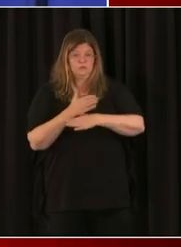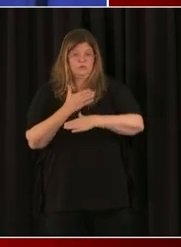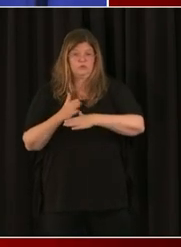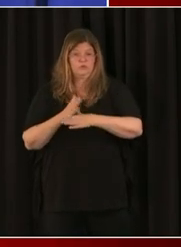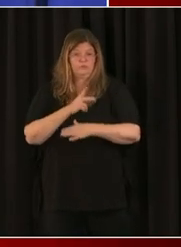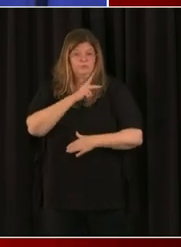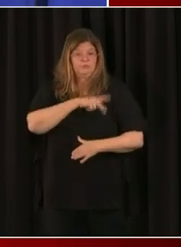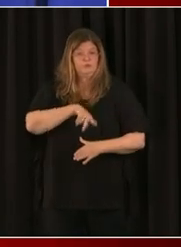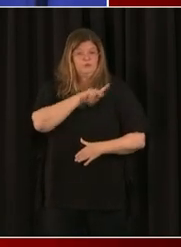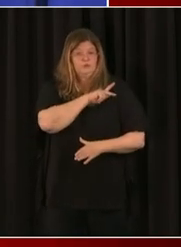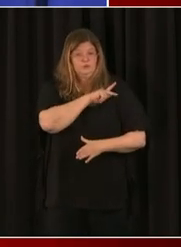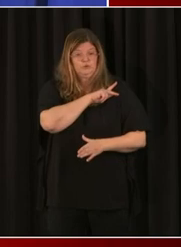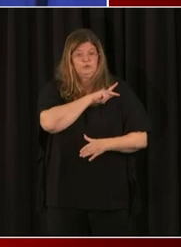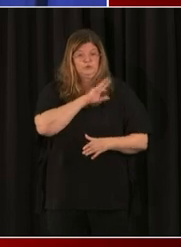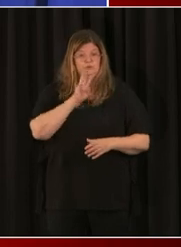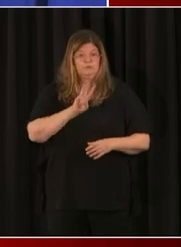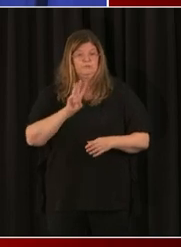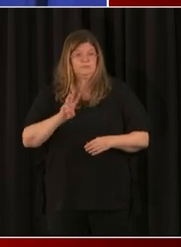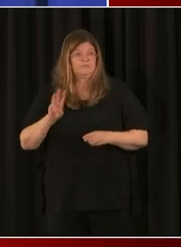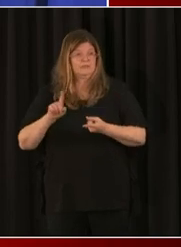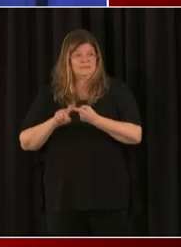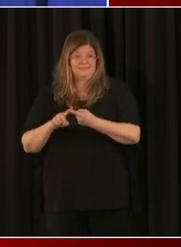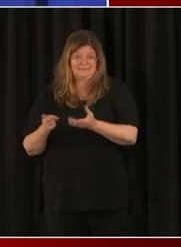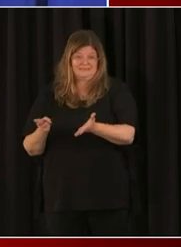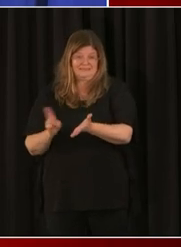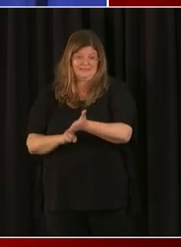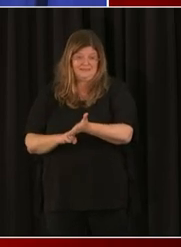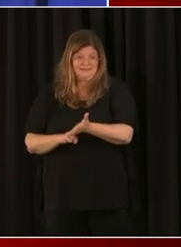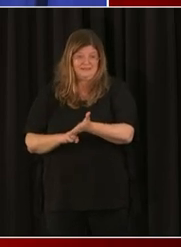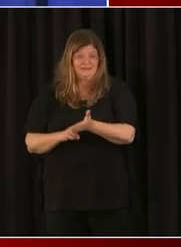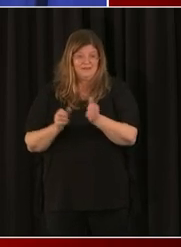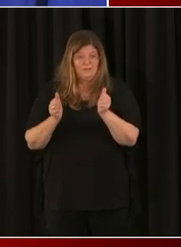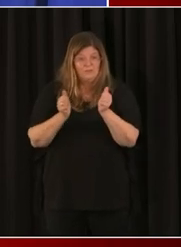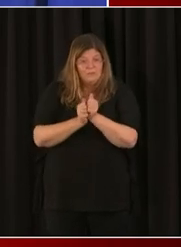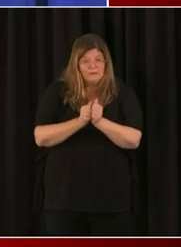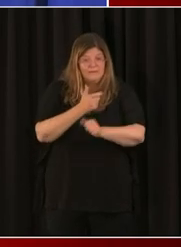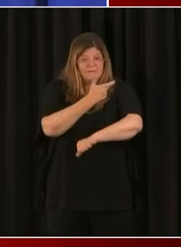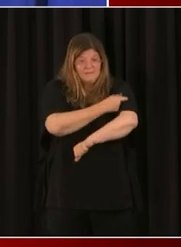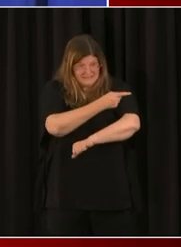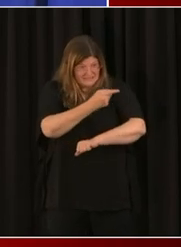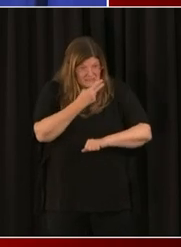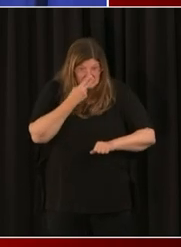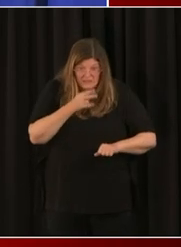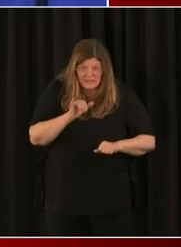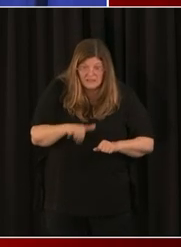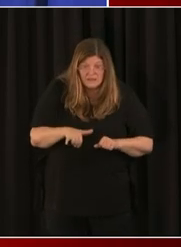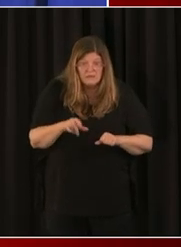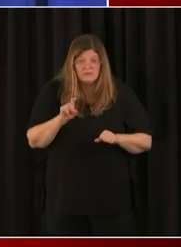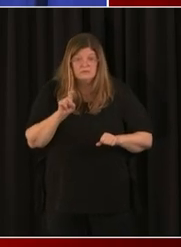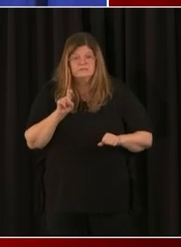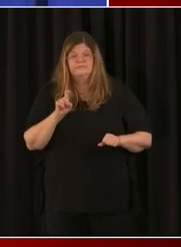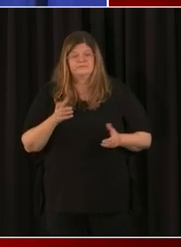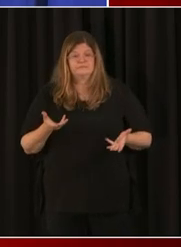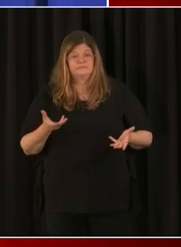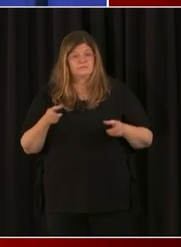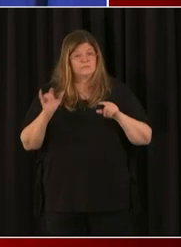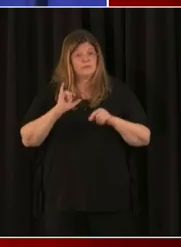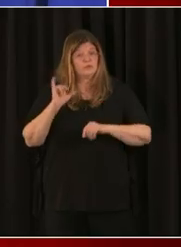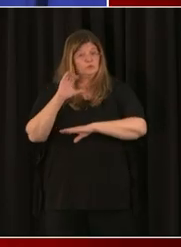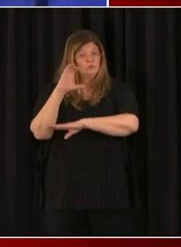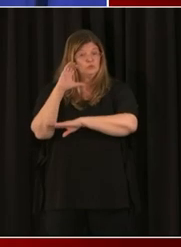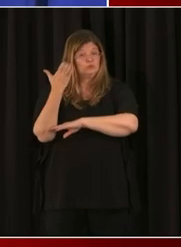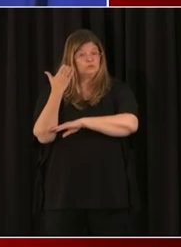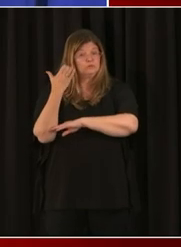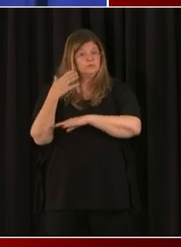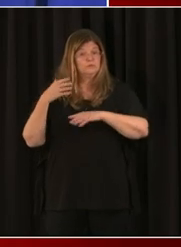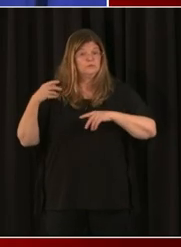links to sign up for the vaccine. Are you seeing that in the district, that issue? And then also, we are a few weeks from the start of the Christmas holiday